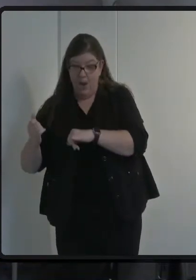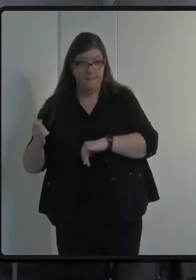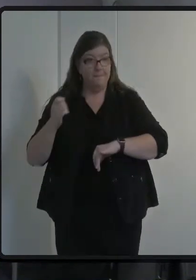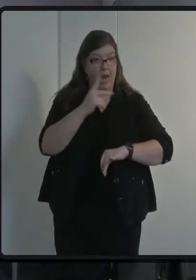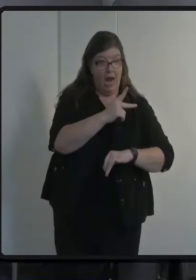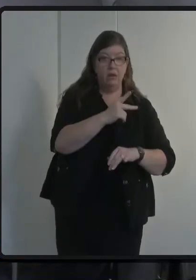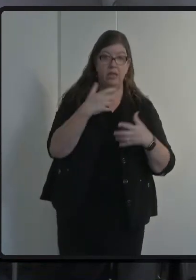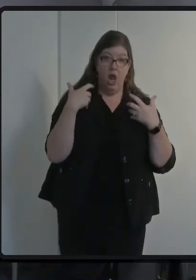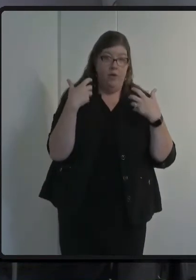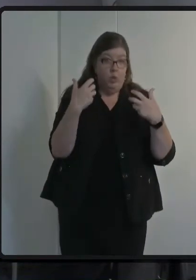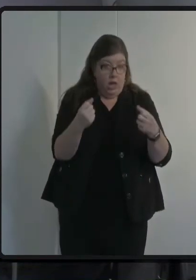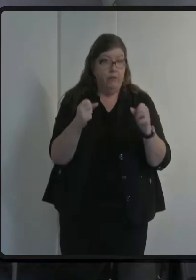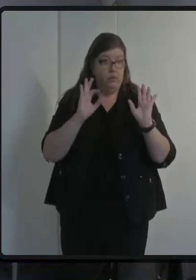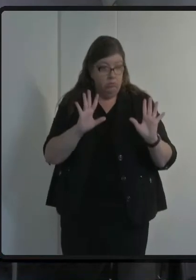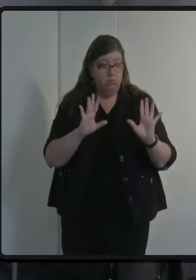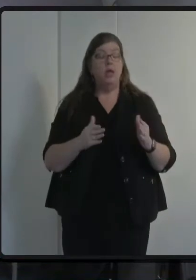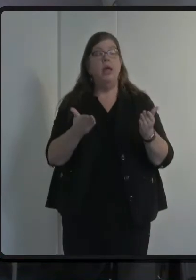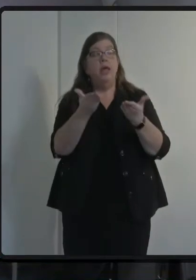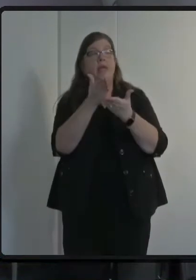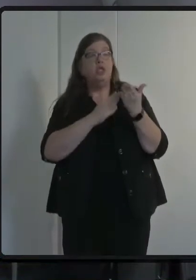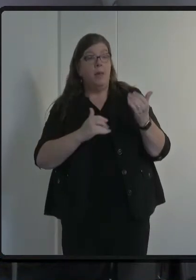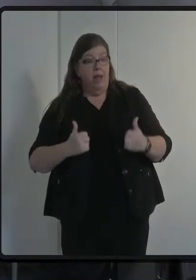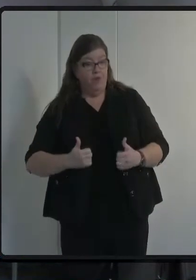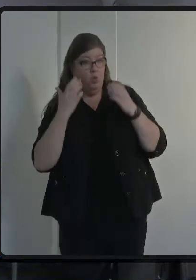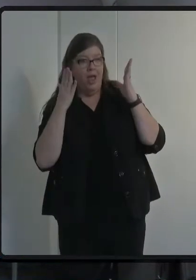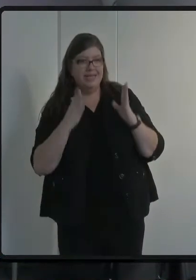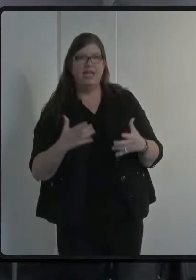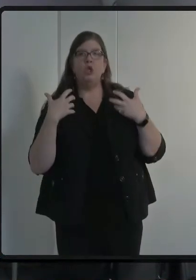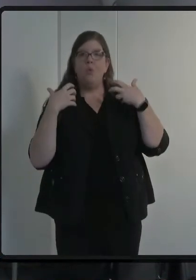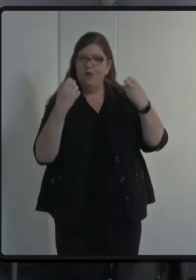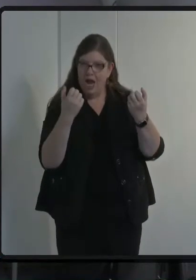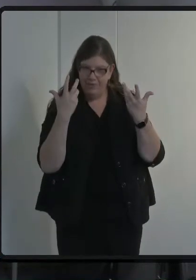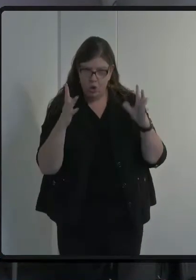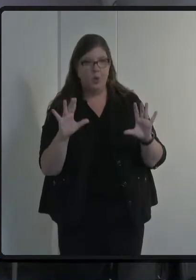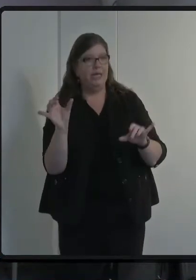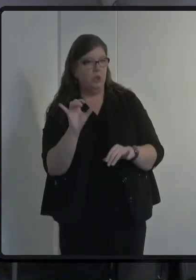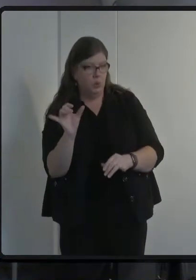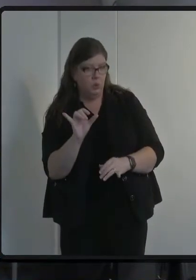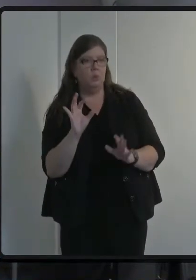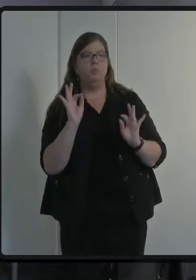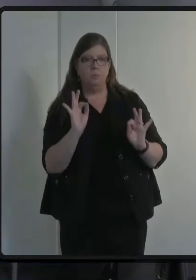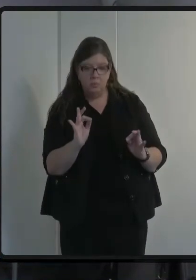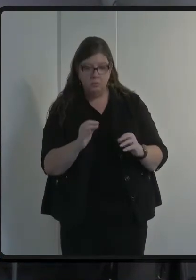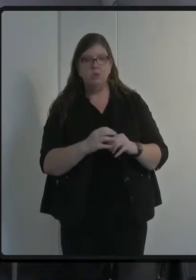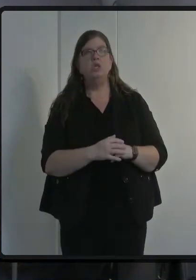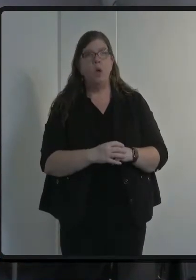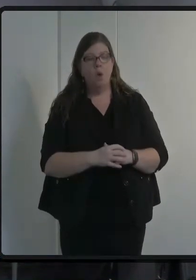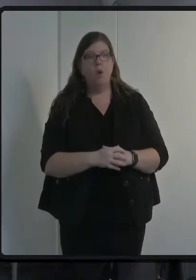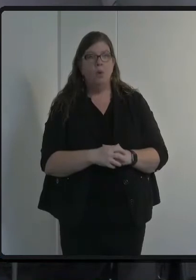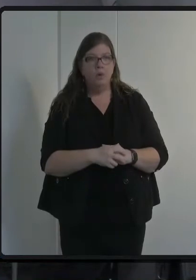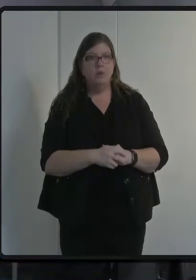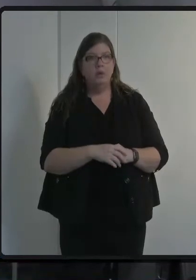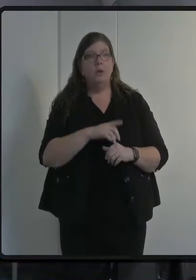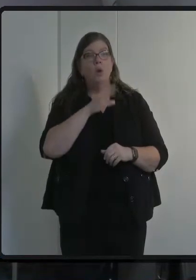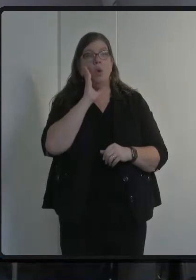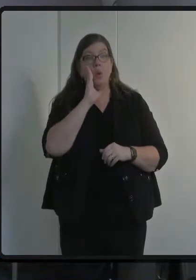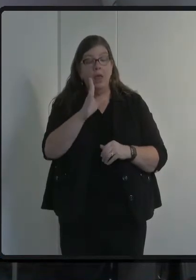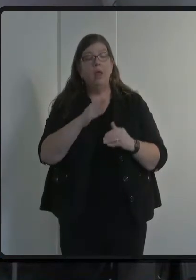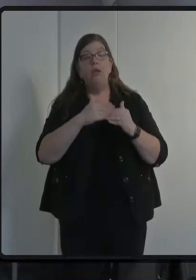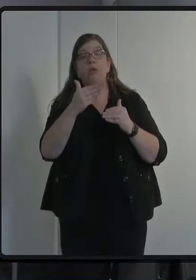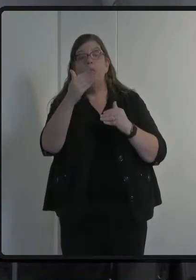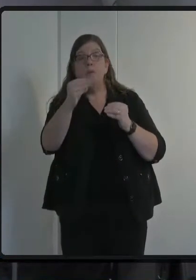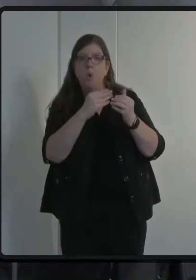have recovered, and also some of the residents have already recovered. So it will become easier,